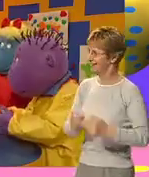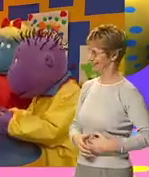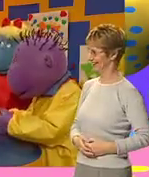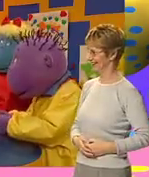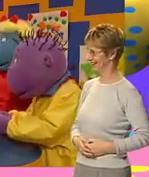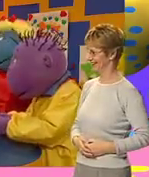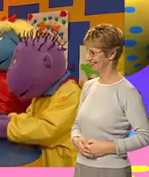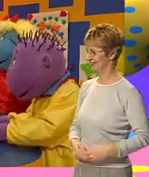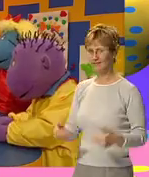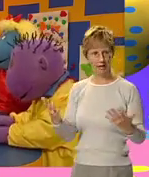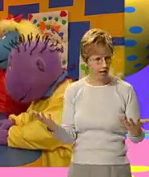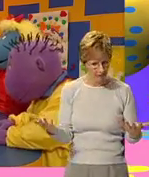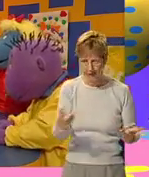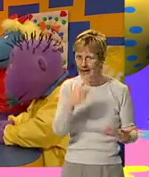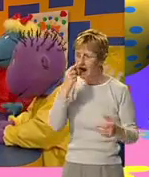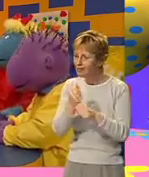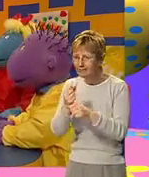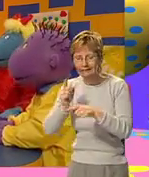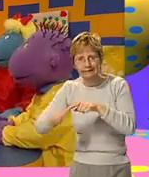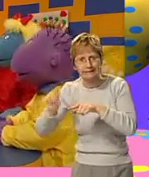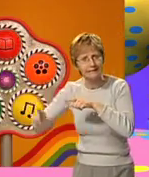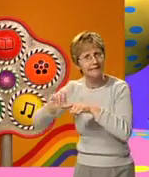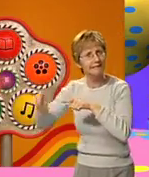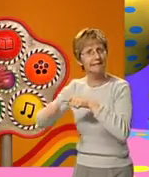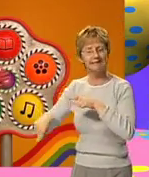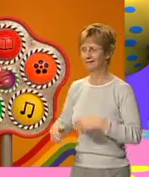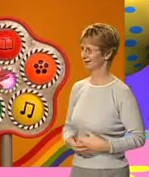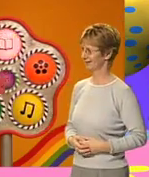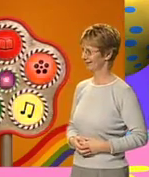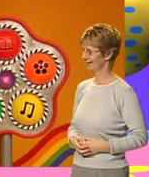There are lots of things you can make with modelling clay. Come and see.